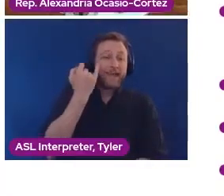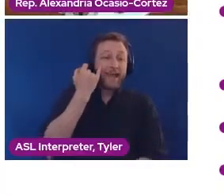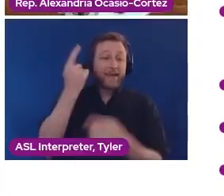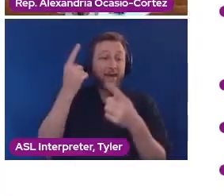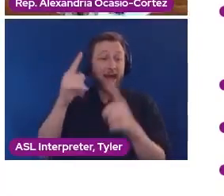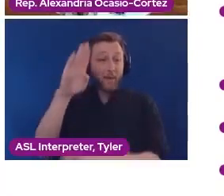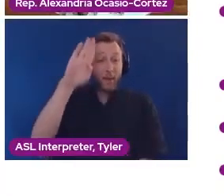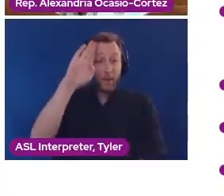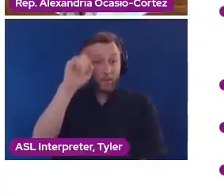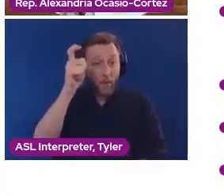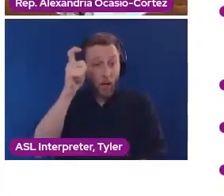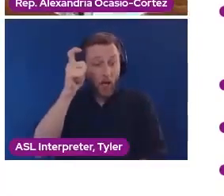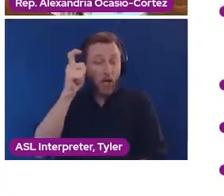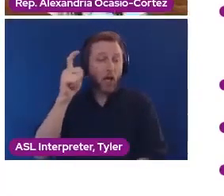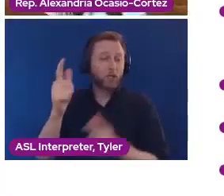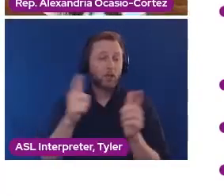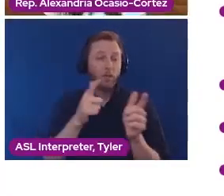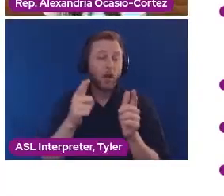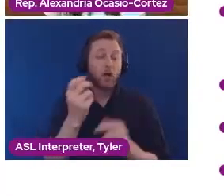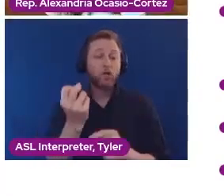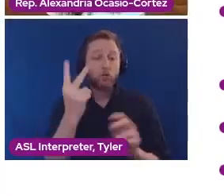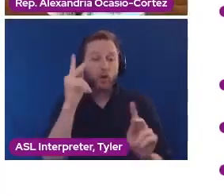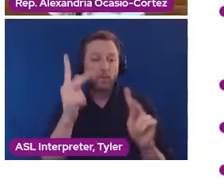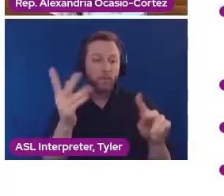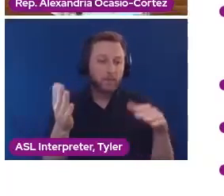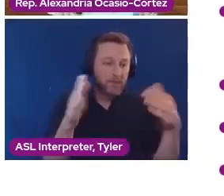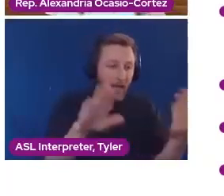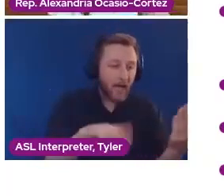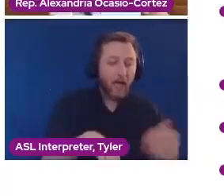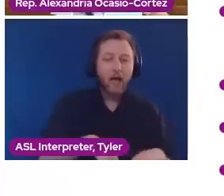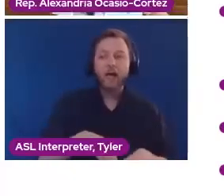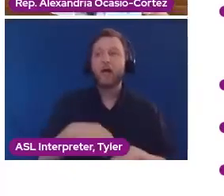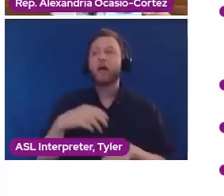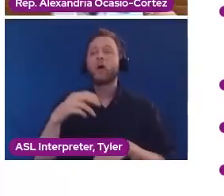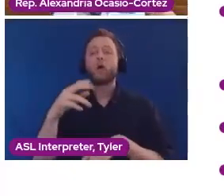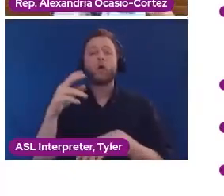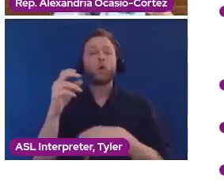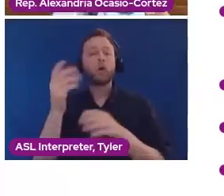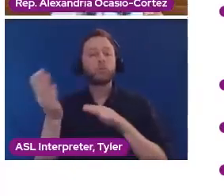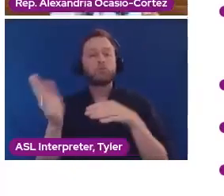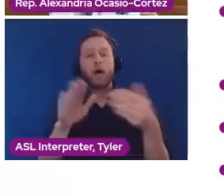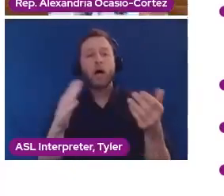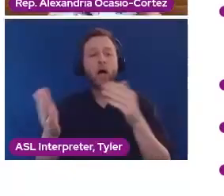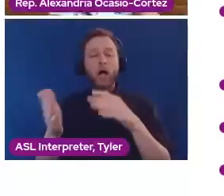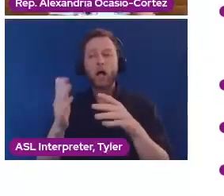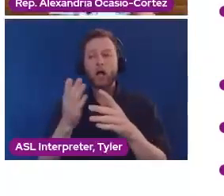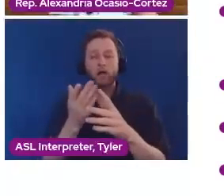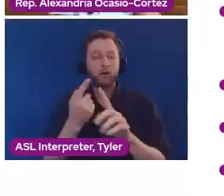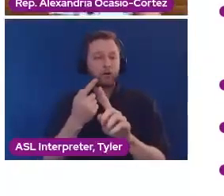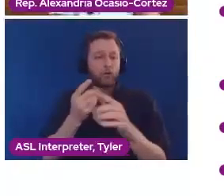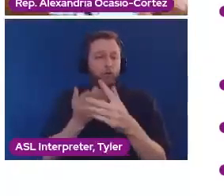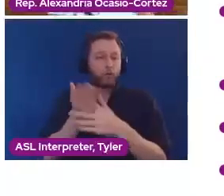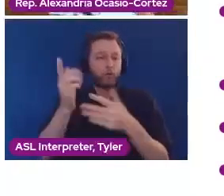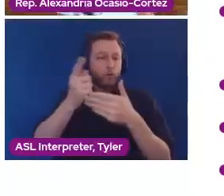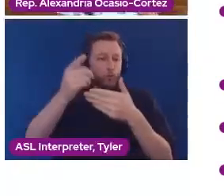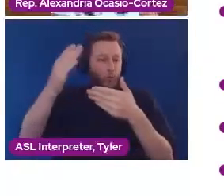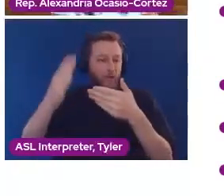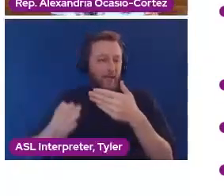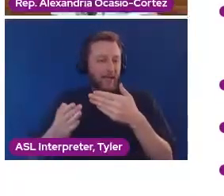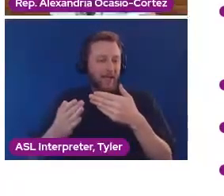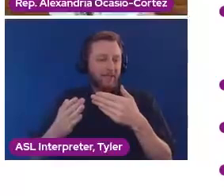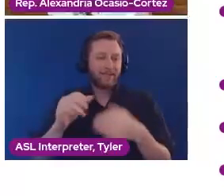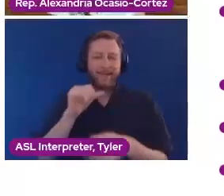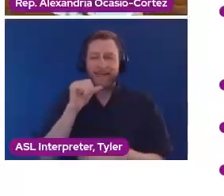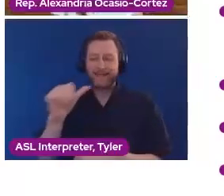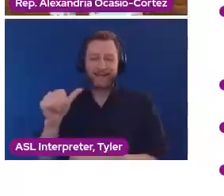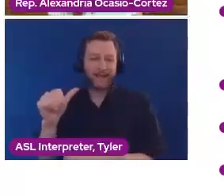people who die in 48 hours, or 30 people who die in 30 hours, instead of 12 people who die, in 1 to